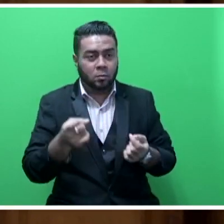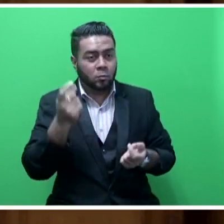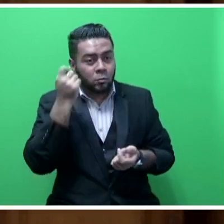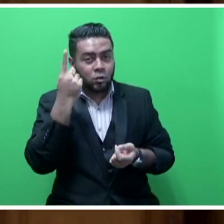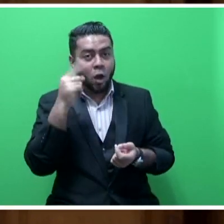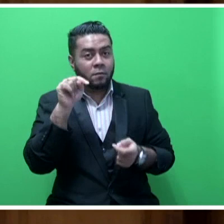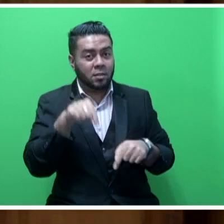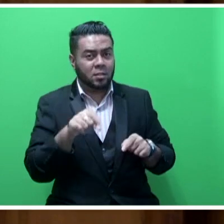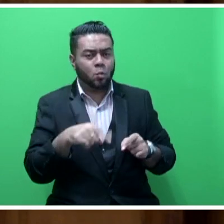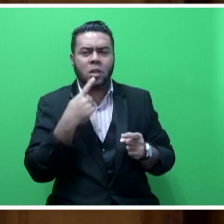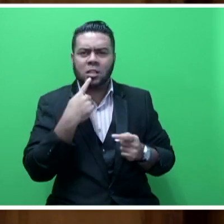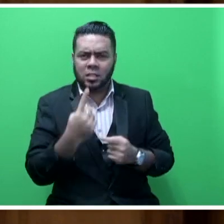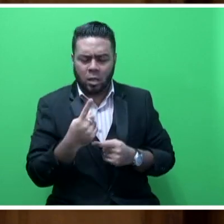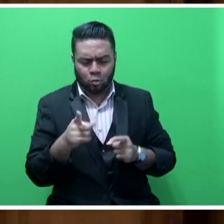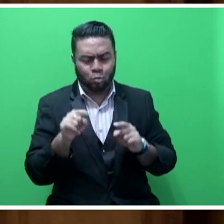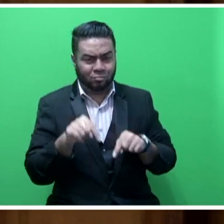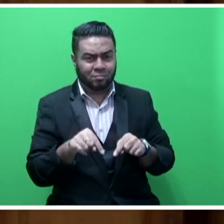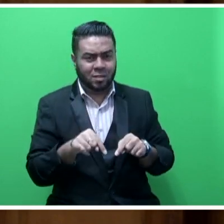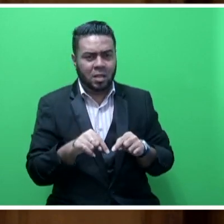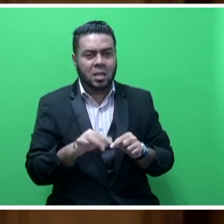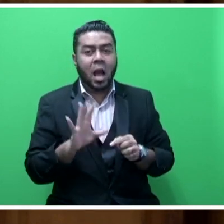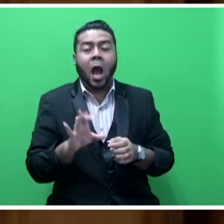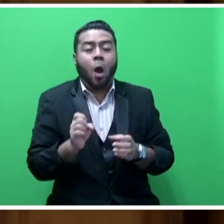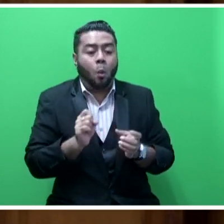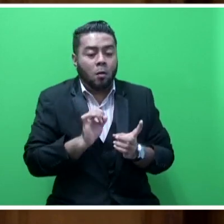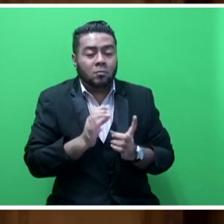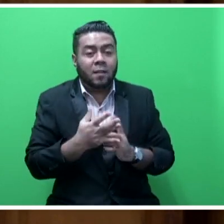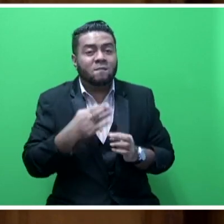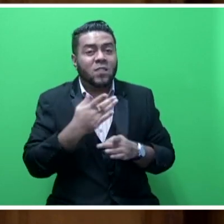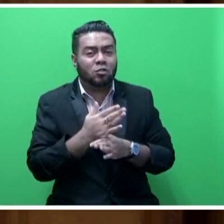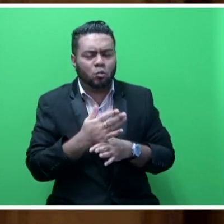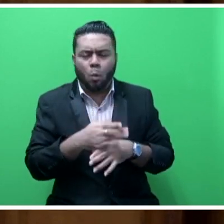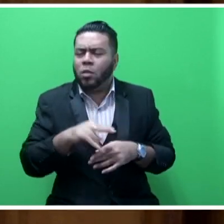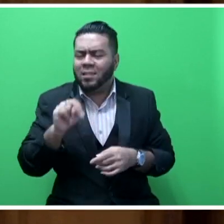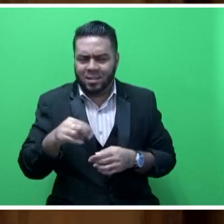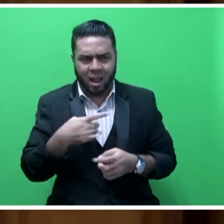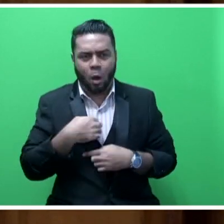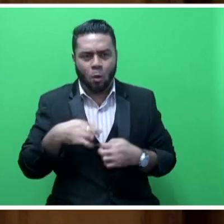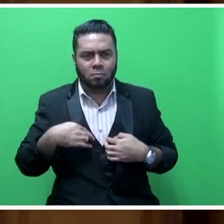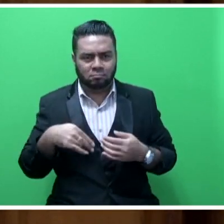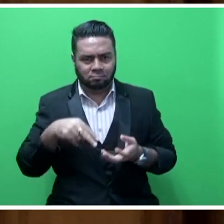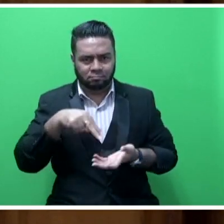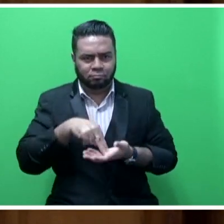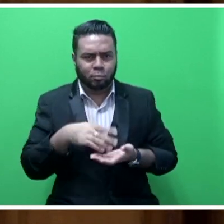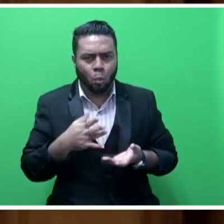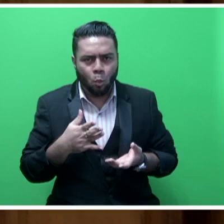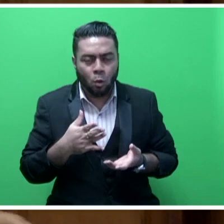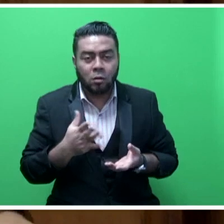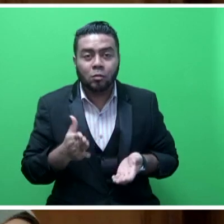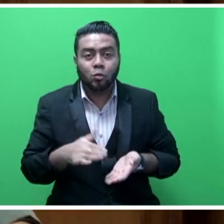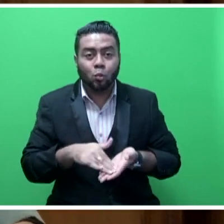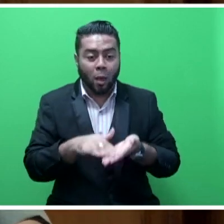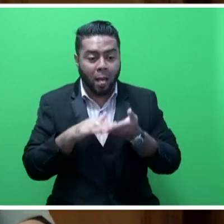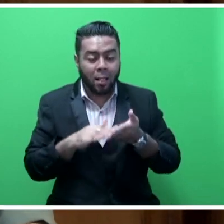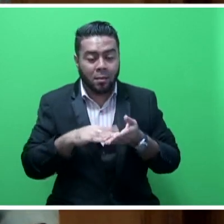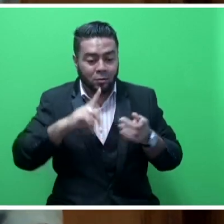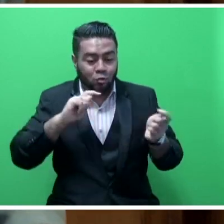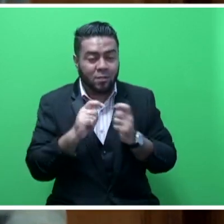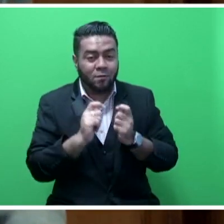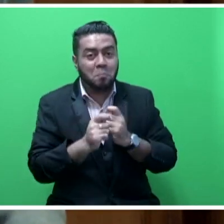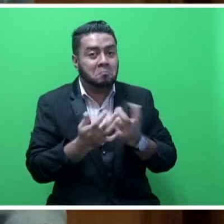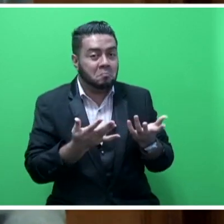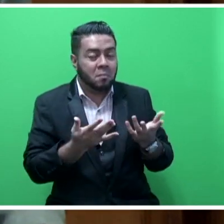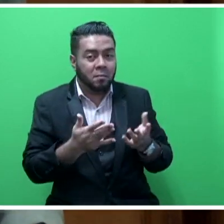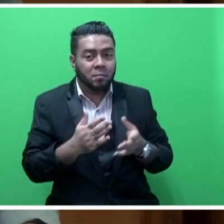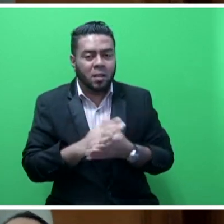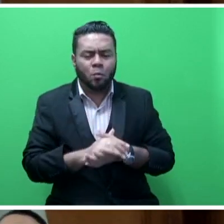say that to some extent, our coastal fisheries need our attention. To help transform our coastal fisheries,